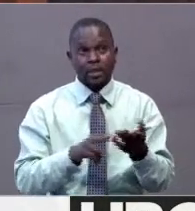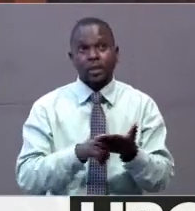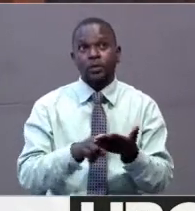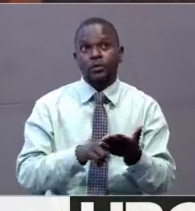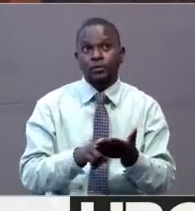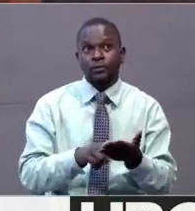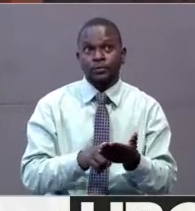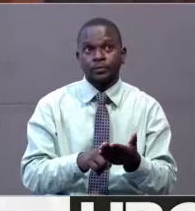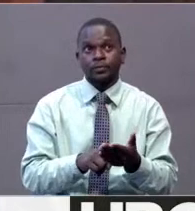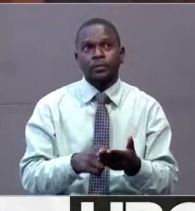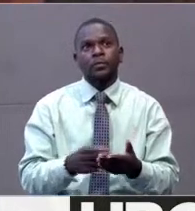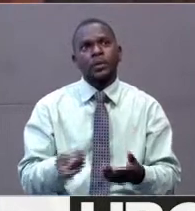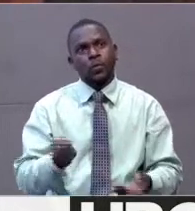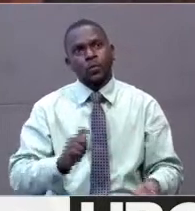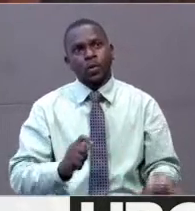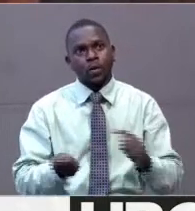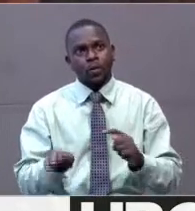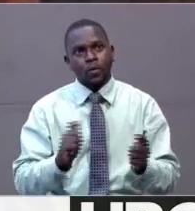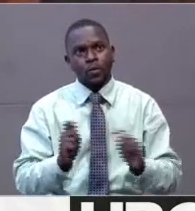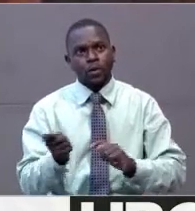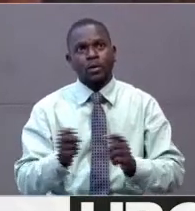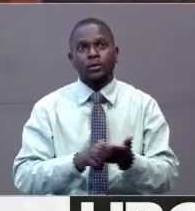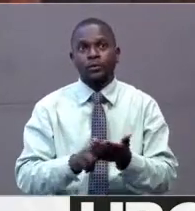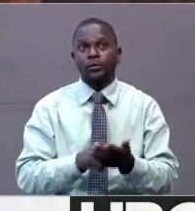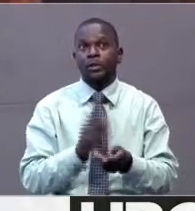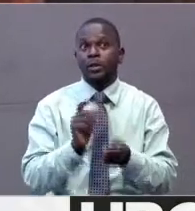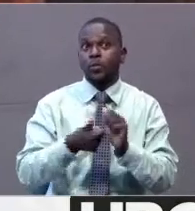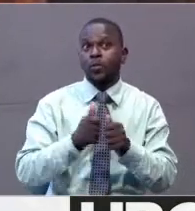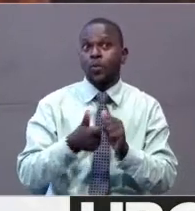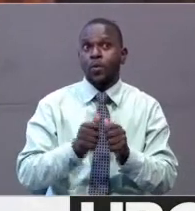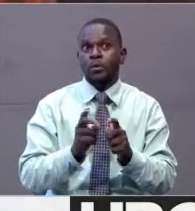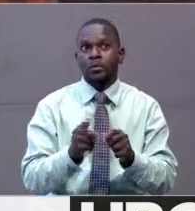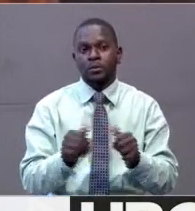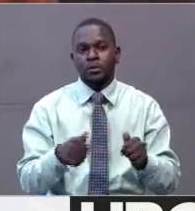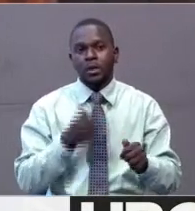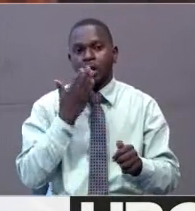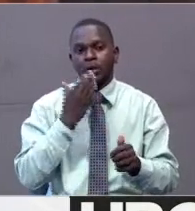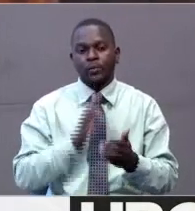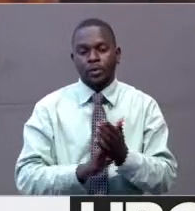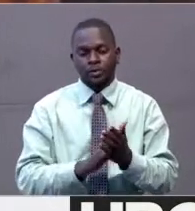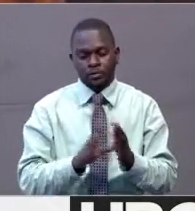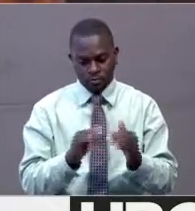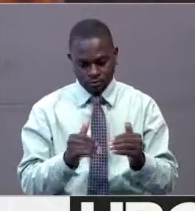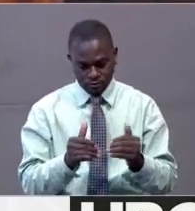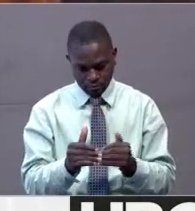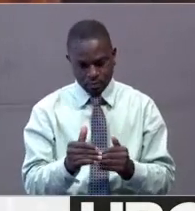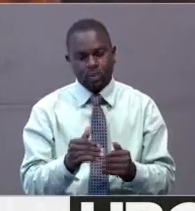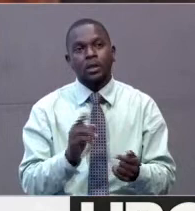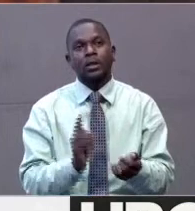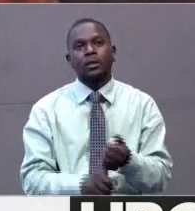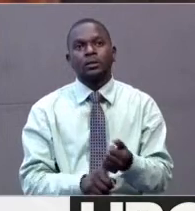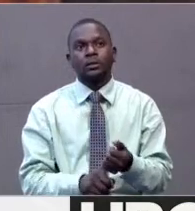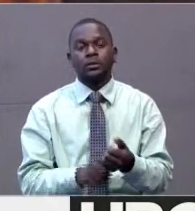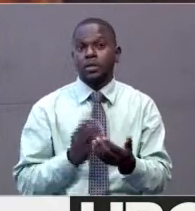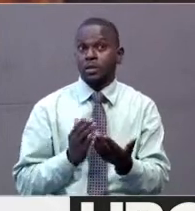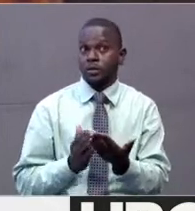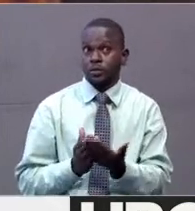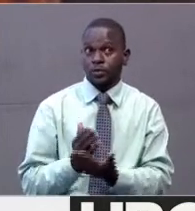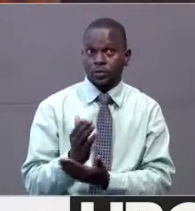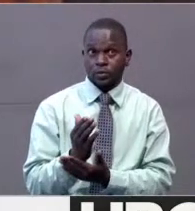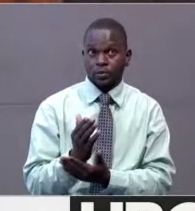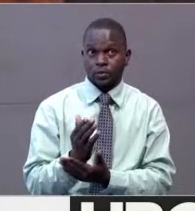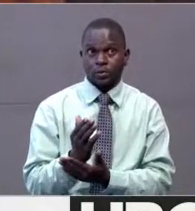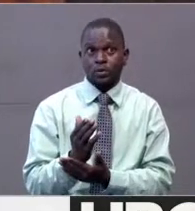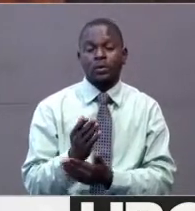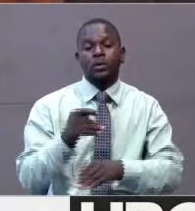the shuttlecocks that are supposed to be used in the tournament, and I believe we are acquiring the right touch on